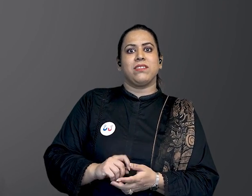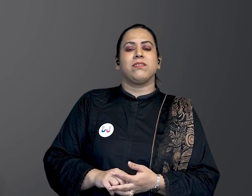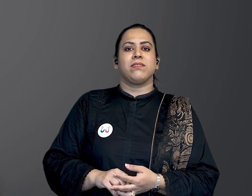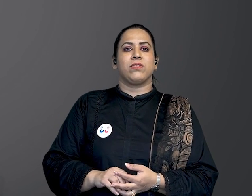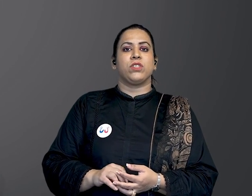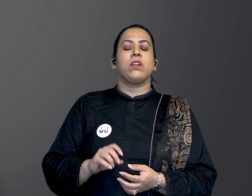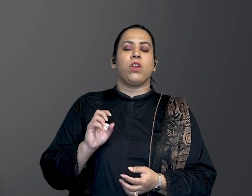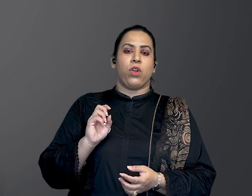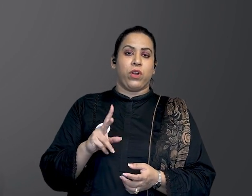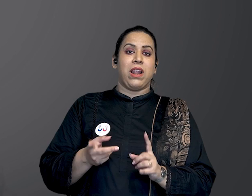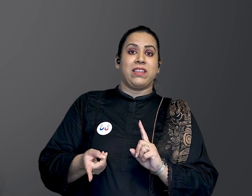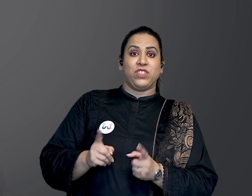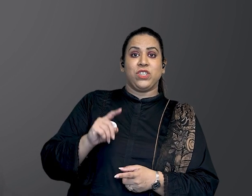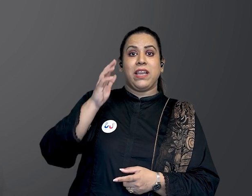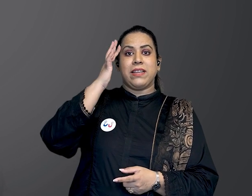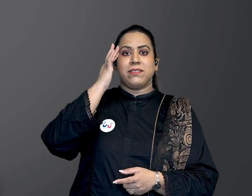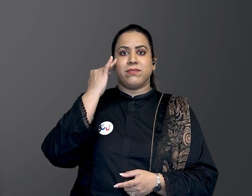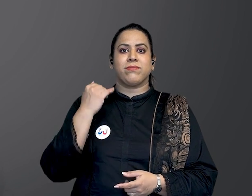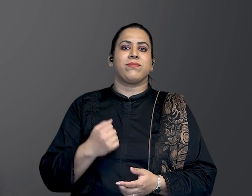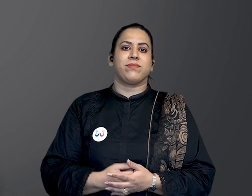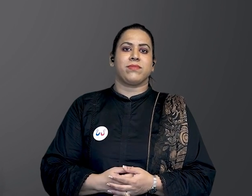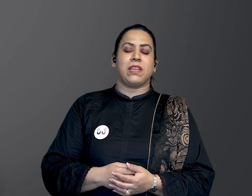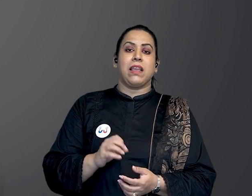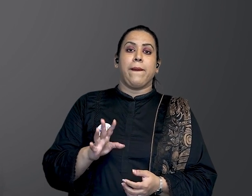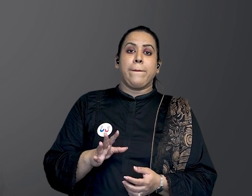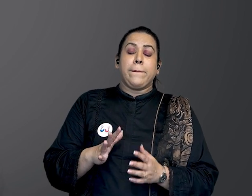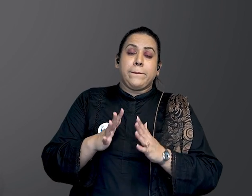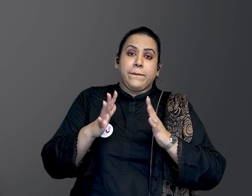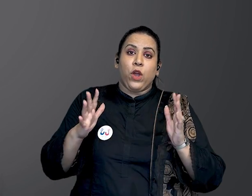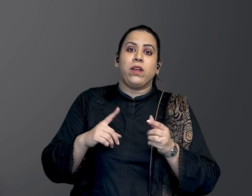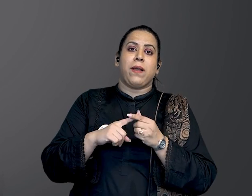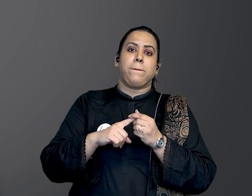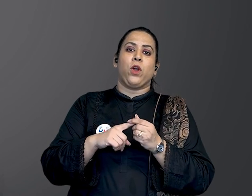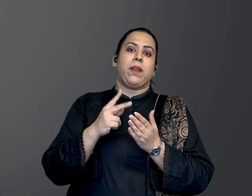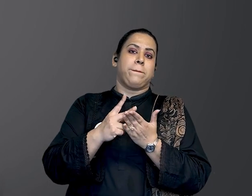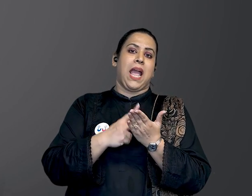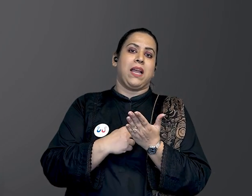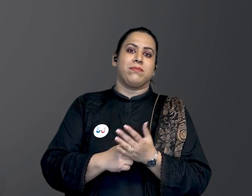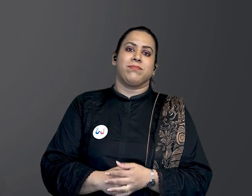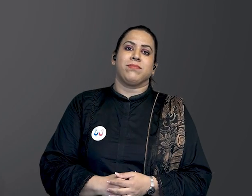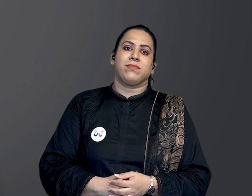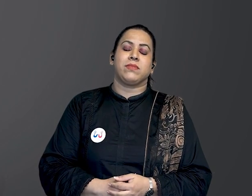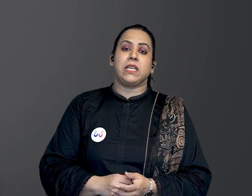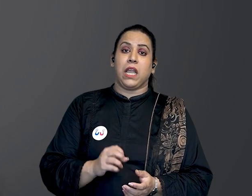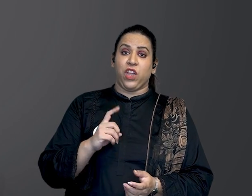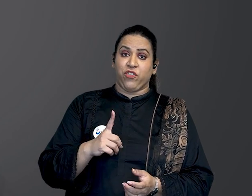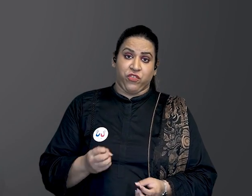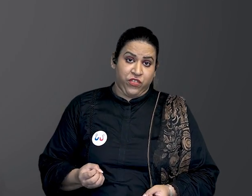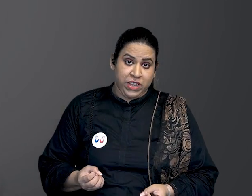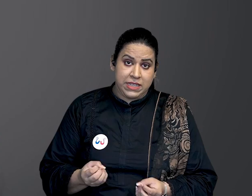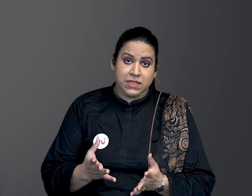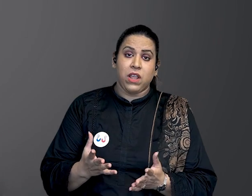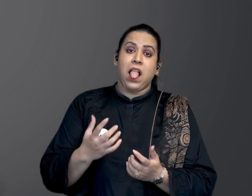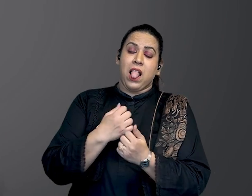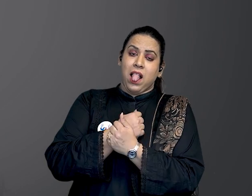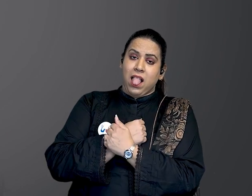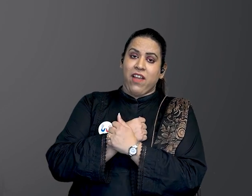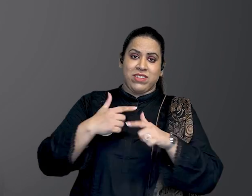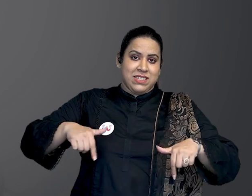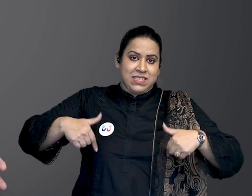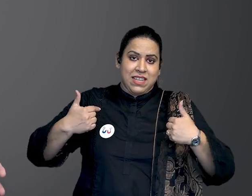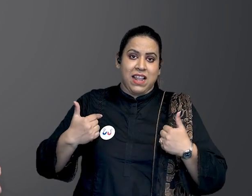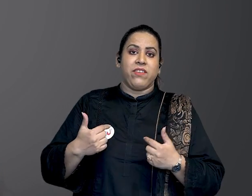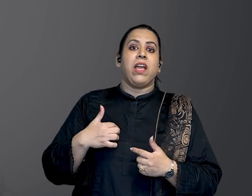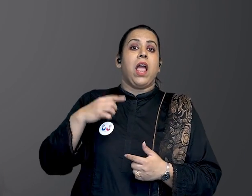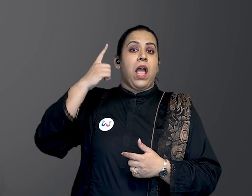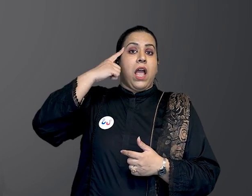goals. And this is actually the key to getting a healthier body. Because health you